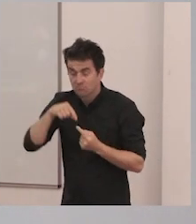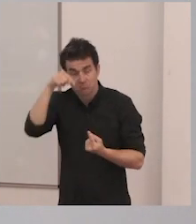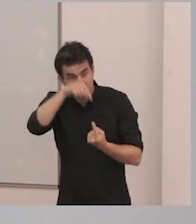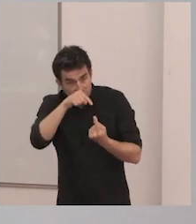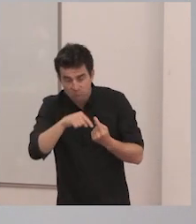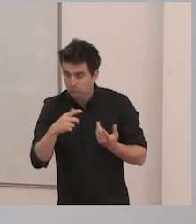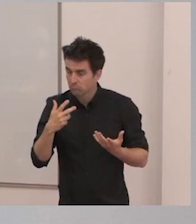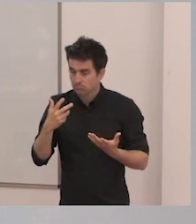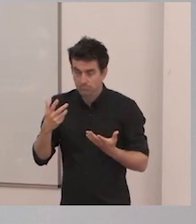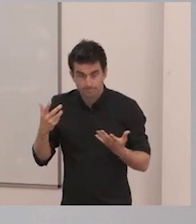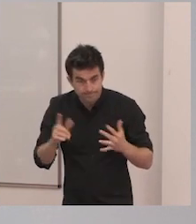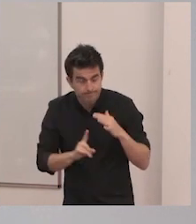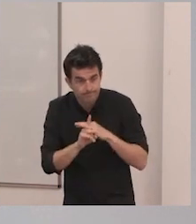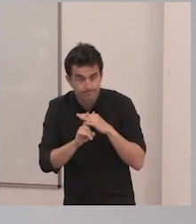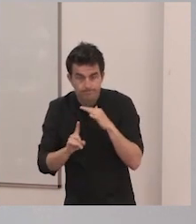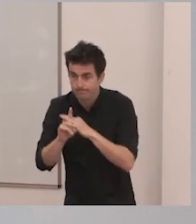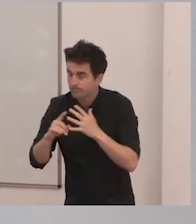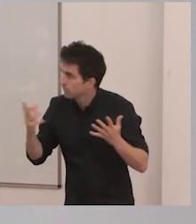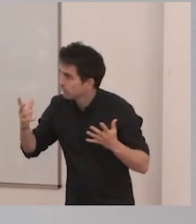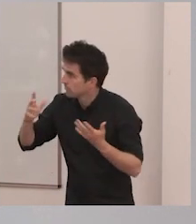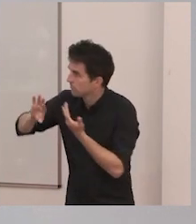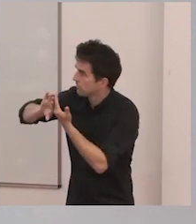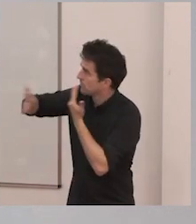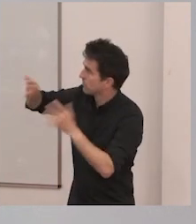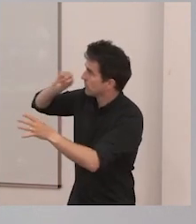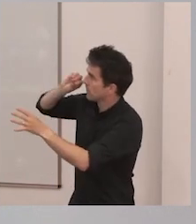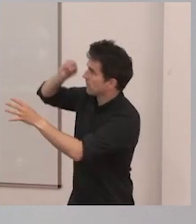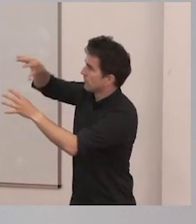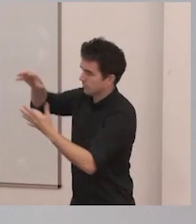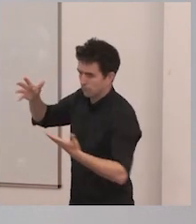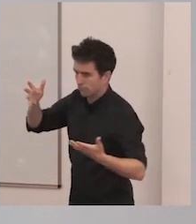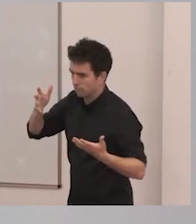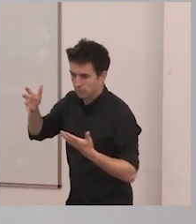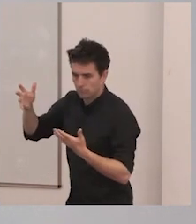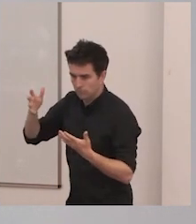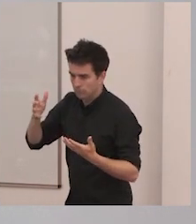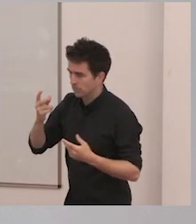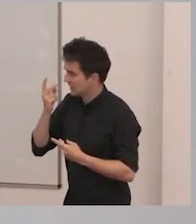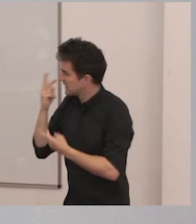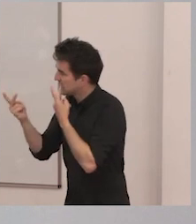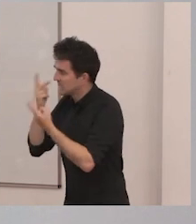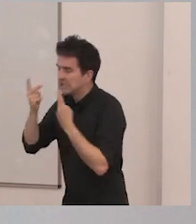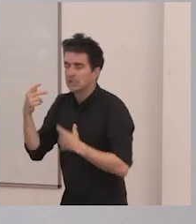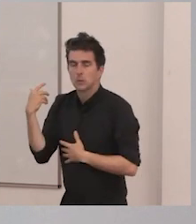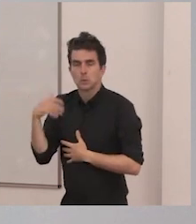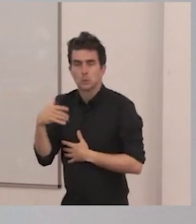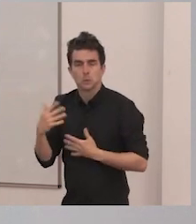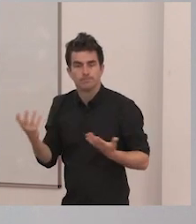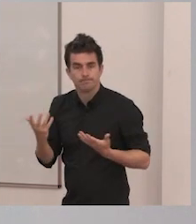damningly demonstrates that significant harm, violence, abuse and neglect